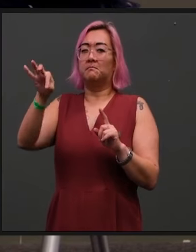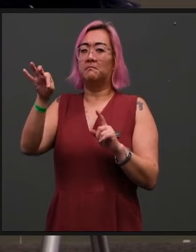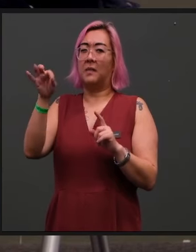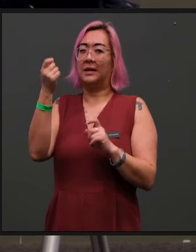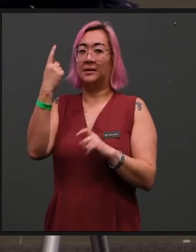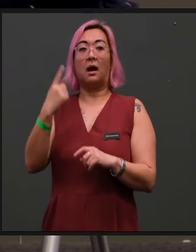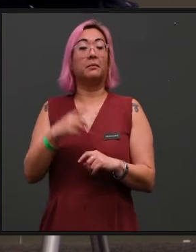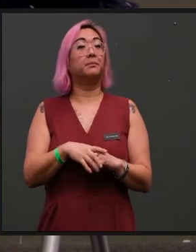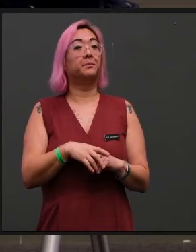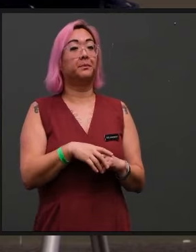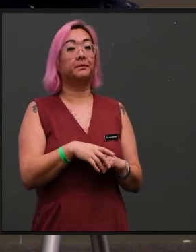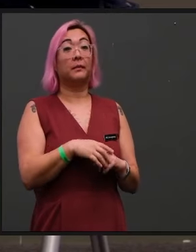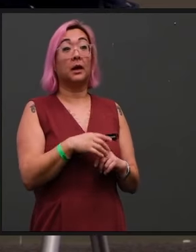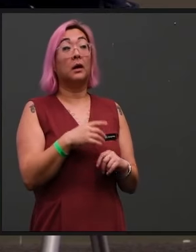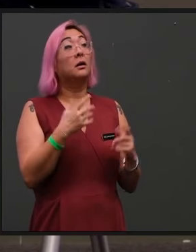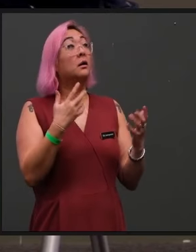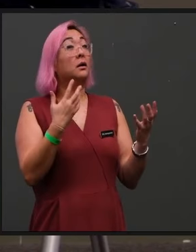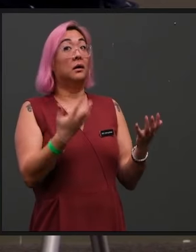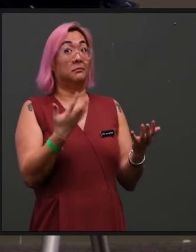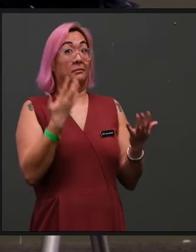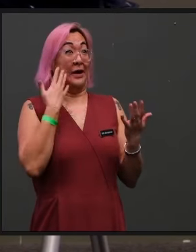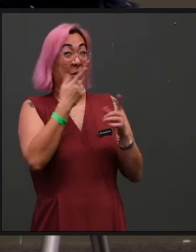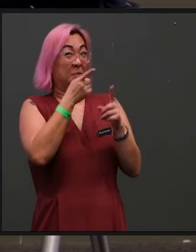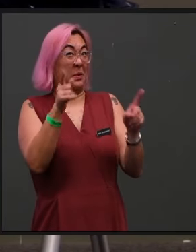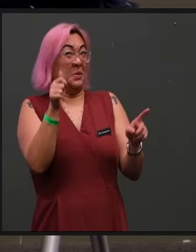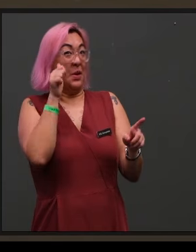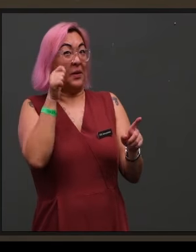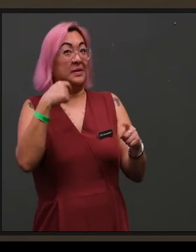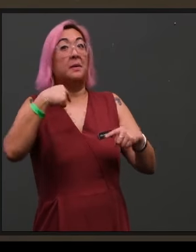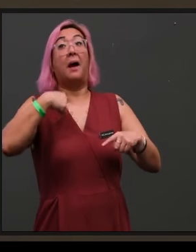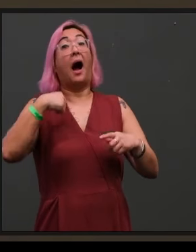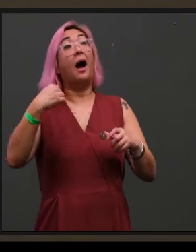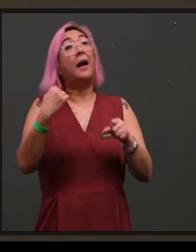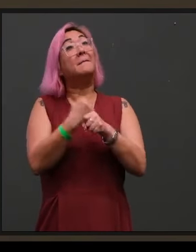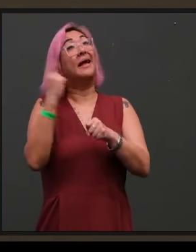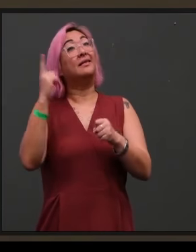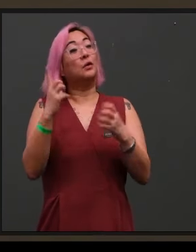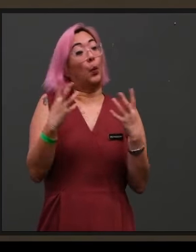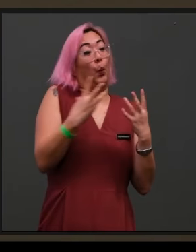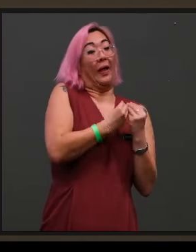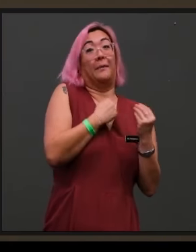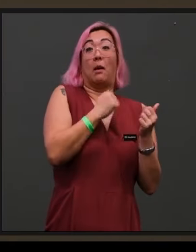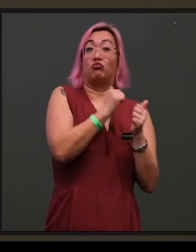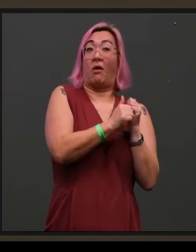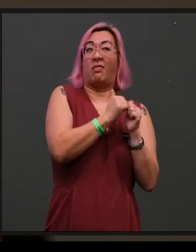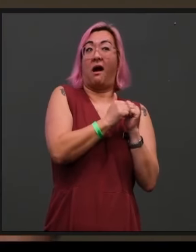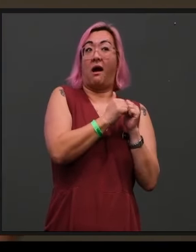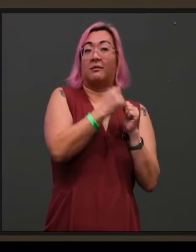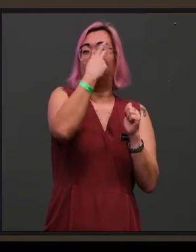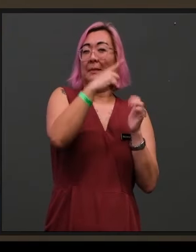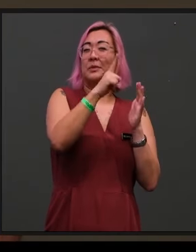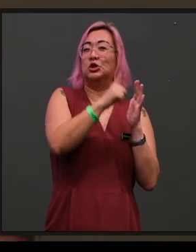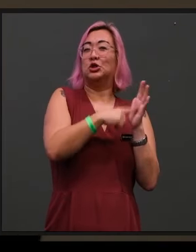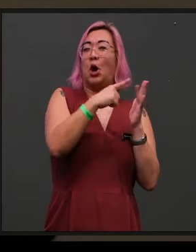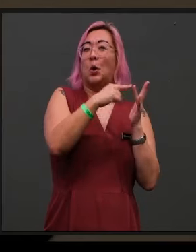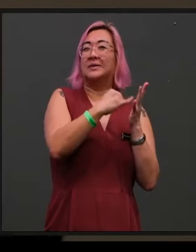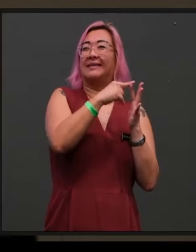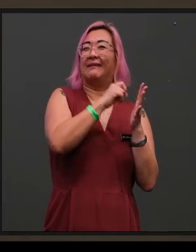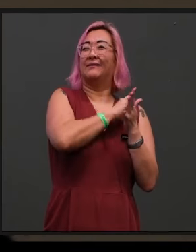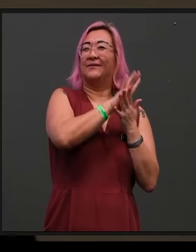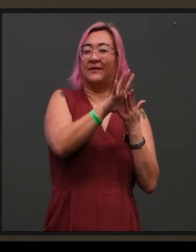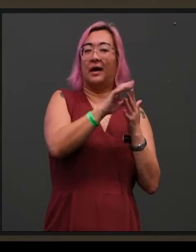So I don't know if everyone knows this, but I made this game with my brother Joseph, who unfortunately couldn't be here today. He's in